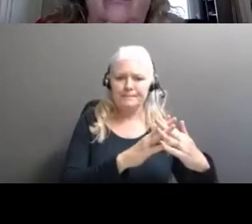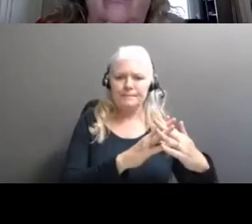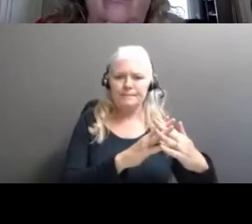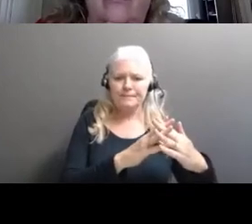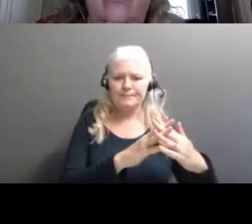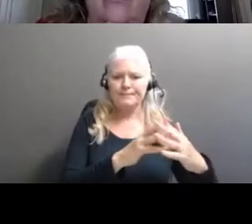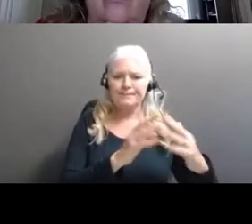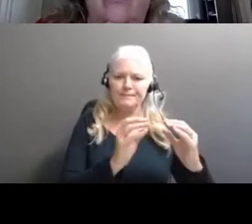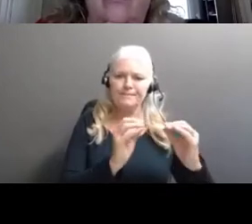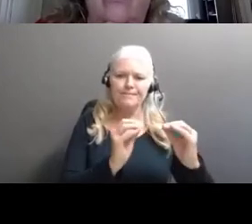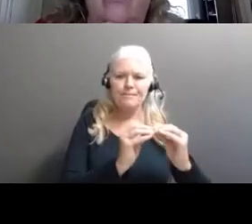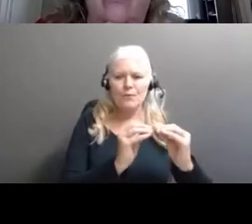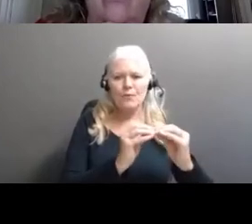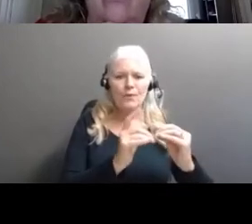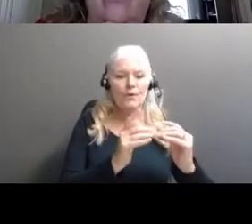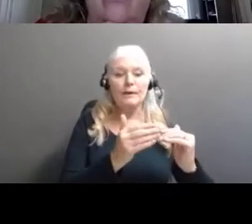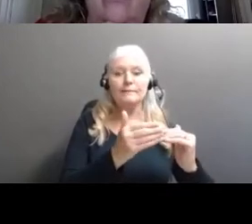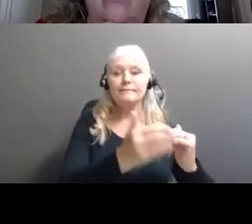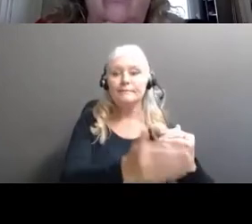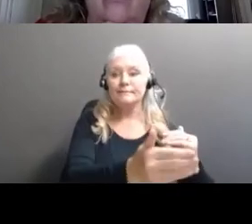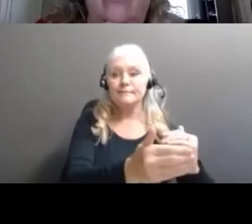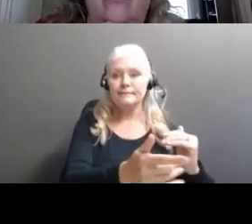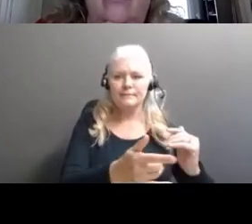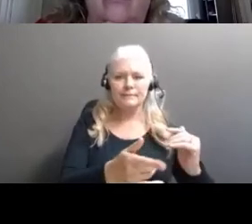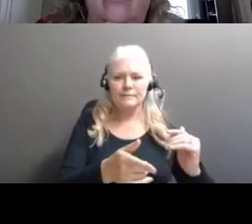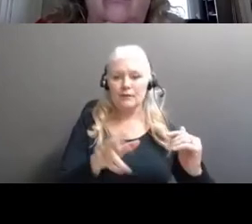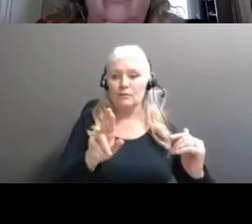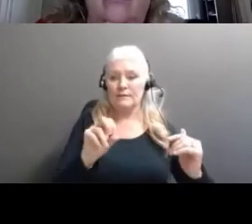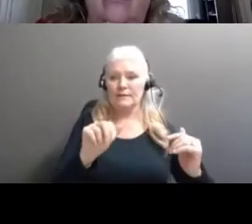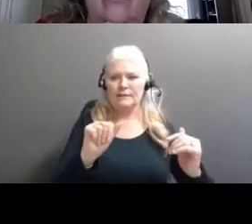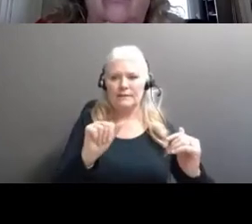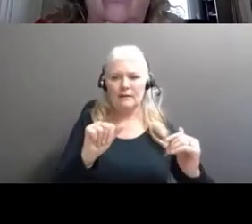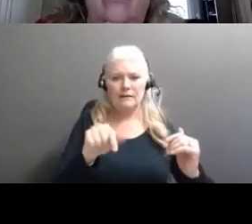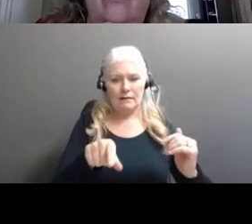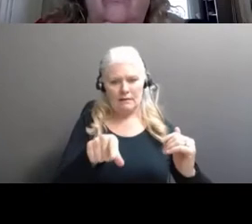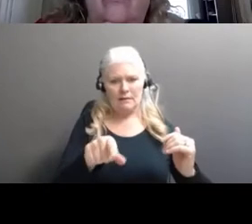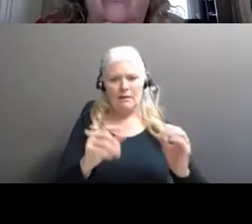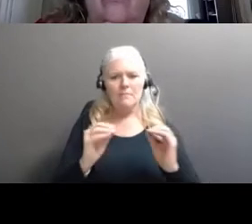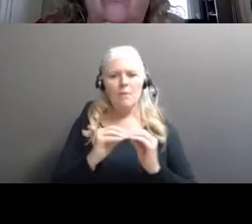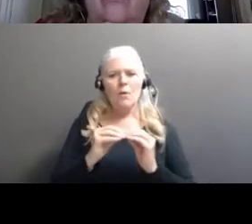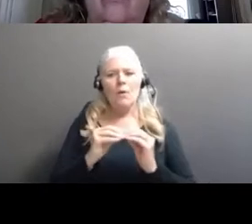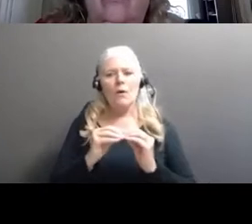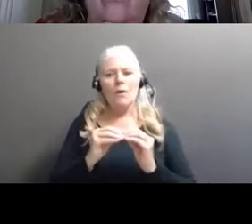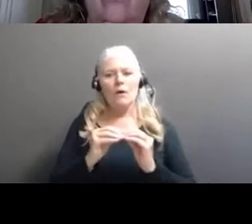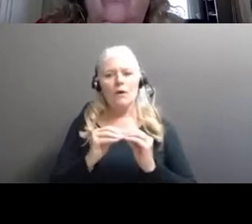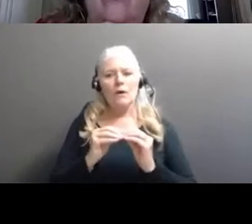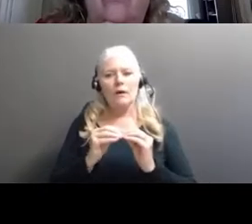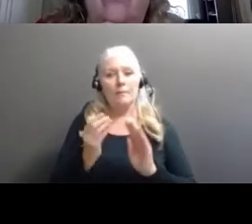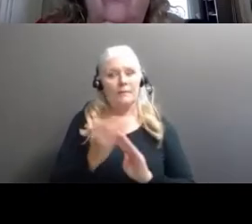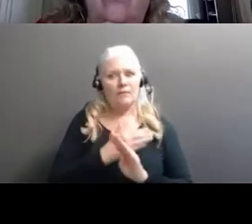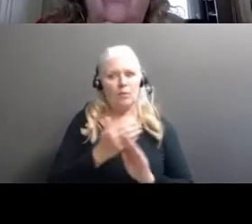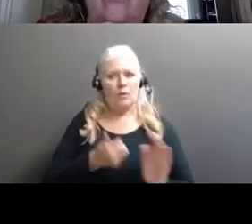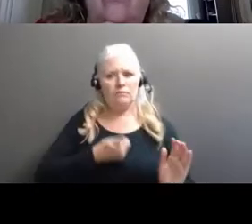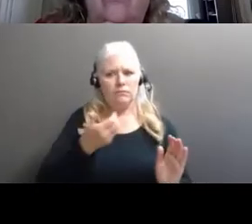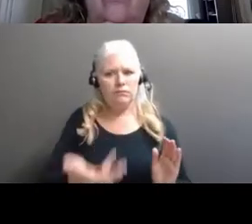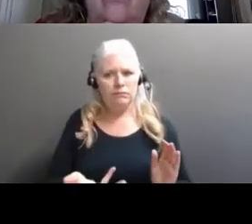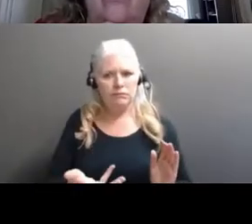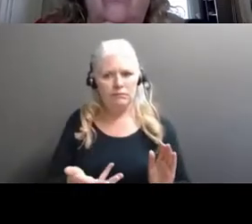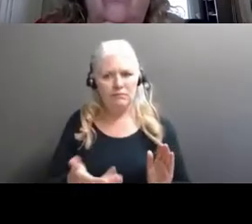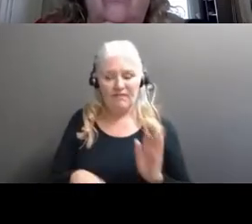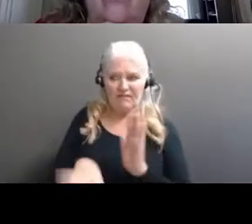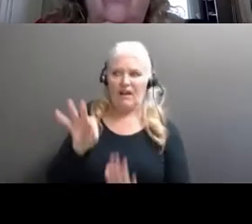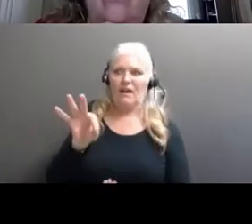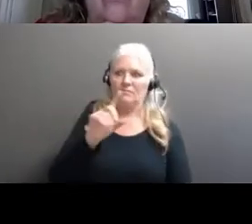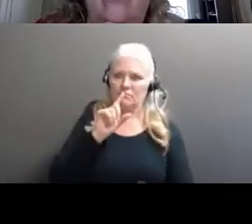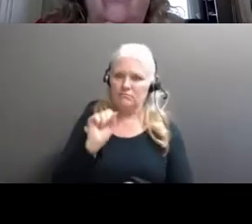down the road than what Risa was developing, saying not when it hasn't been disclosed, but it had been disclosed and still there needed to be a